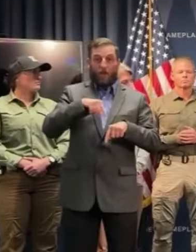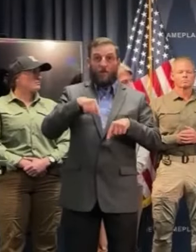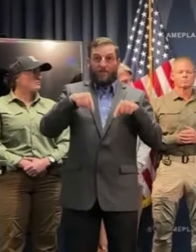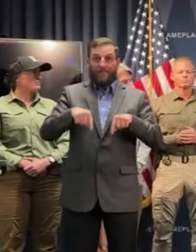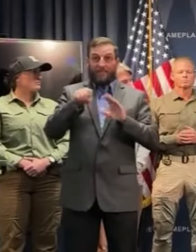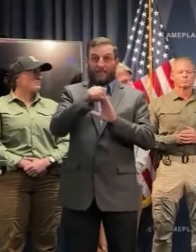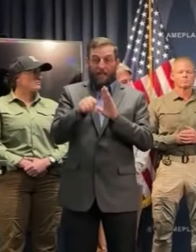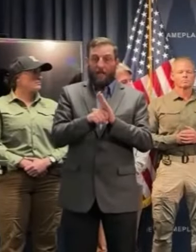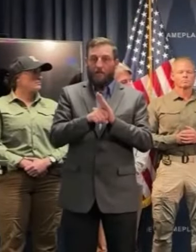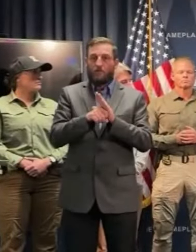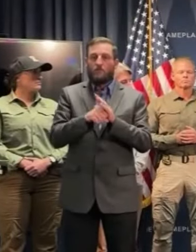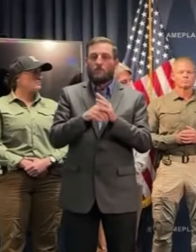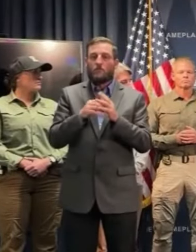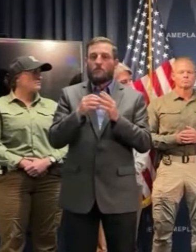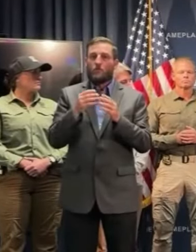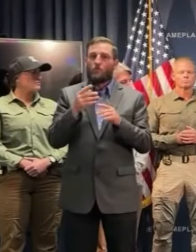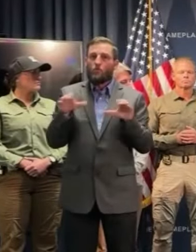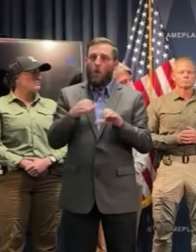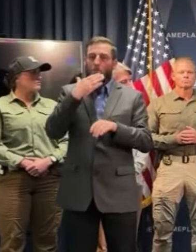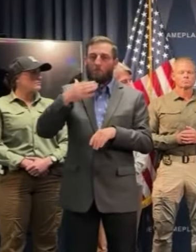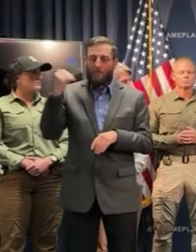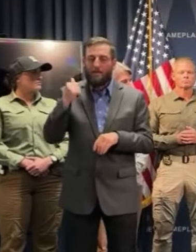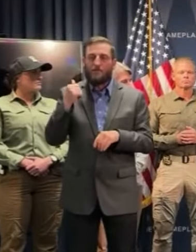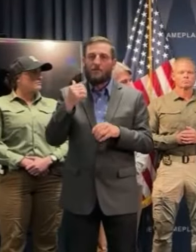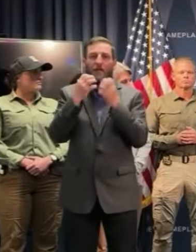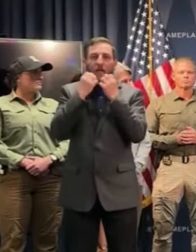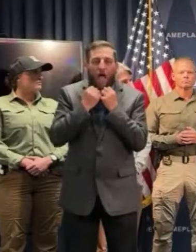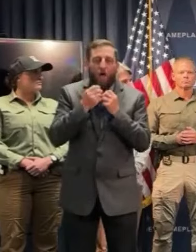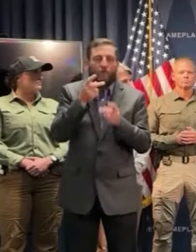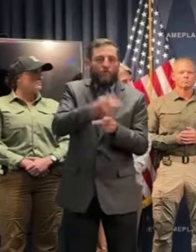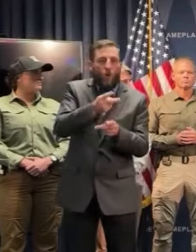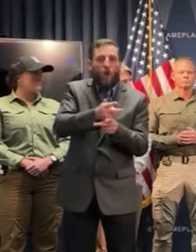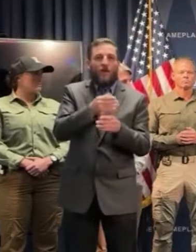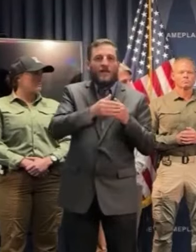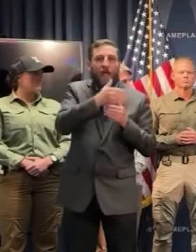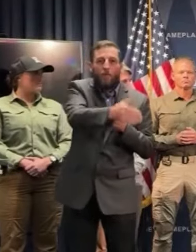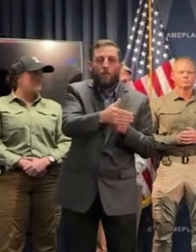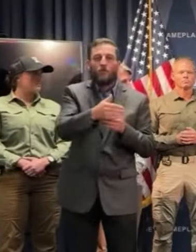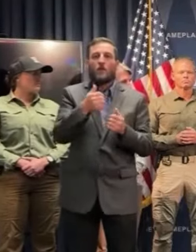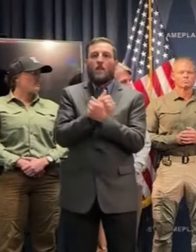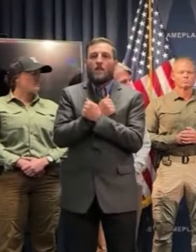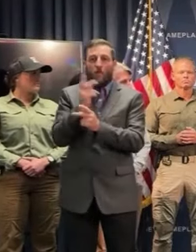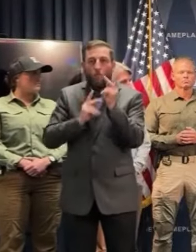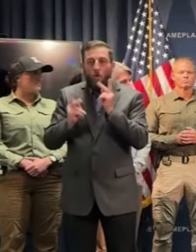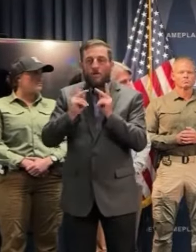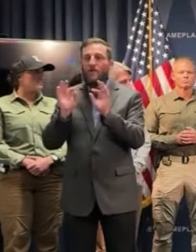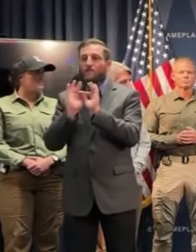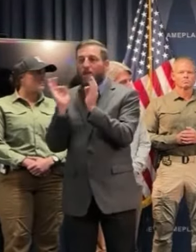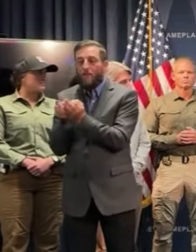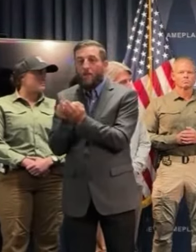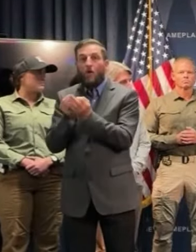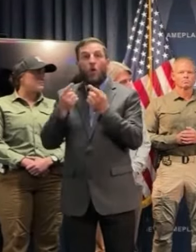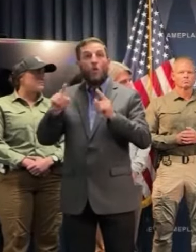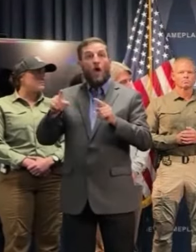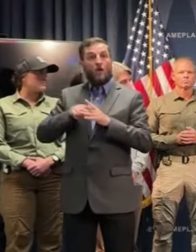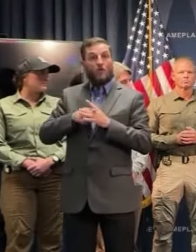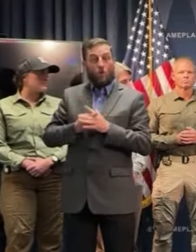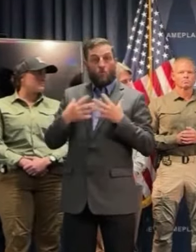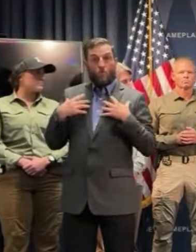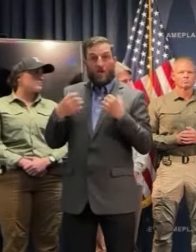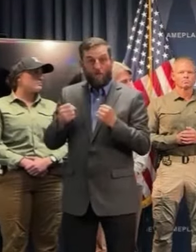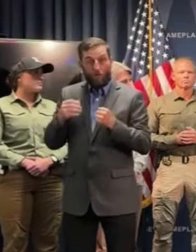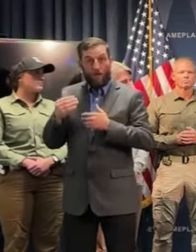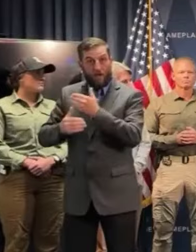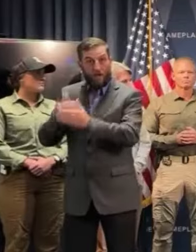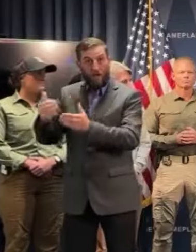Louisiana Governor Jeff Landry as he briefed reporters this afternoon. As we begin this recovery, let us care for those